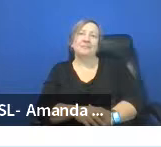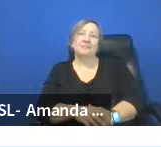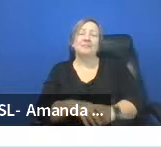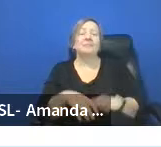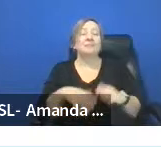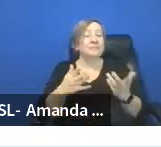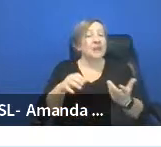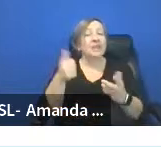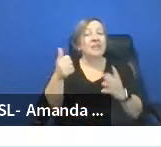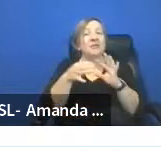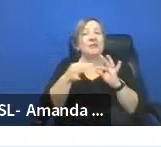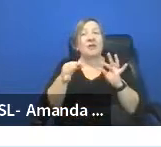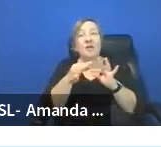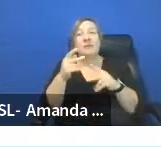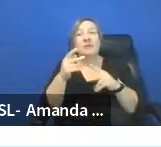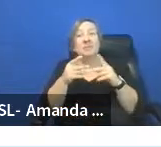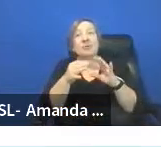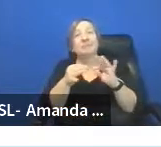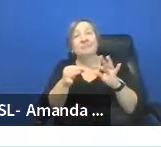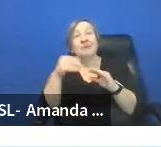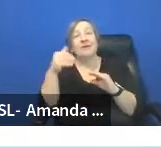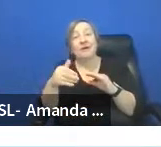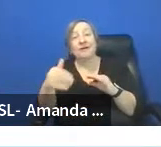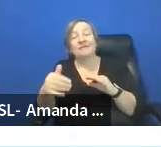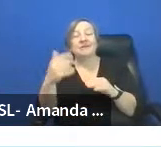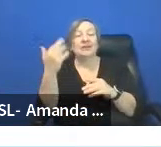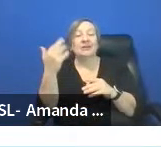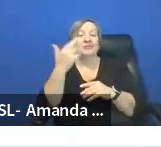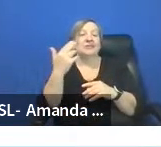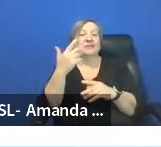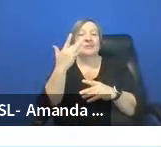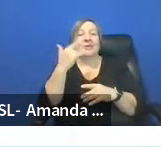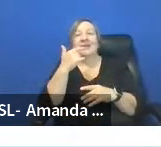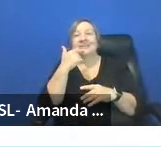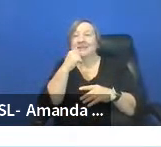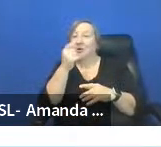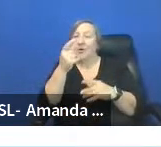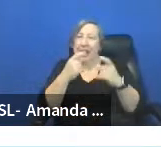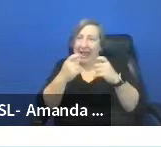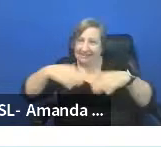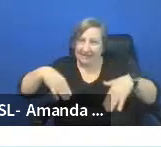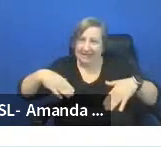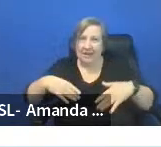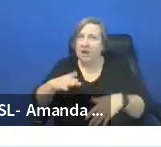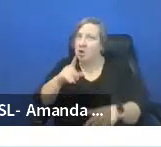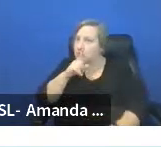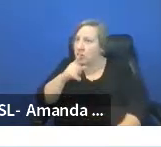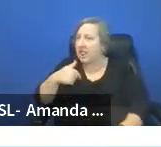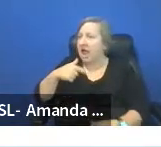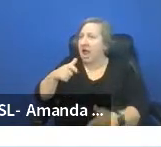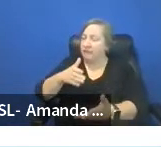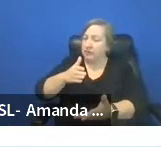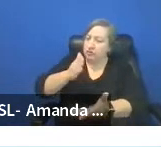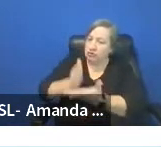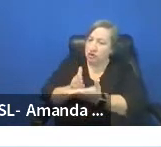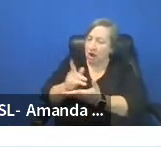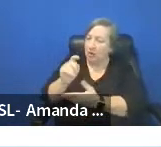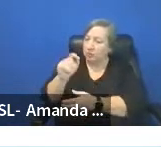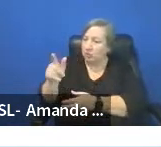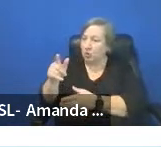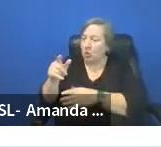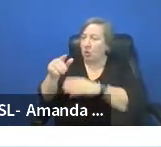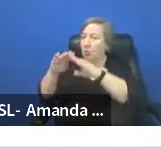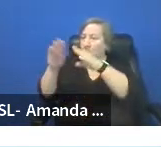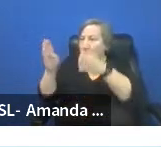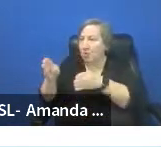So another comment we get a lot, and this is why I said we're holding questions, is, are you really going to make me stop at a toll booth to pay a